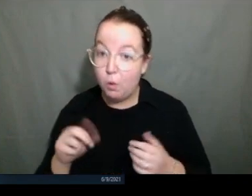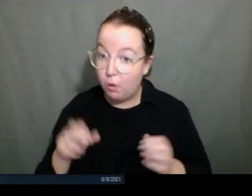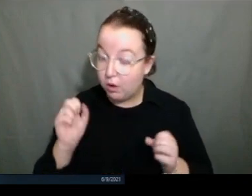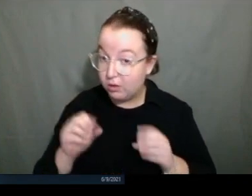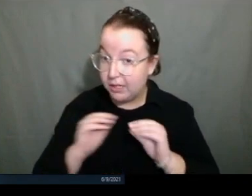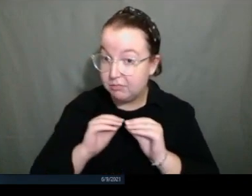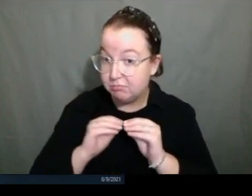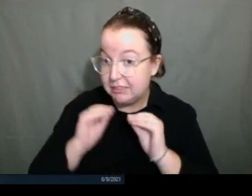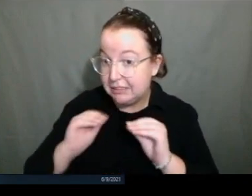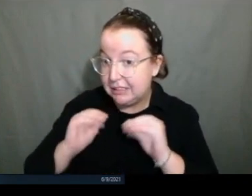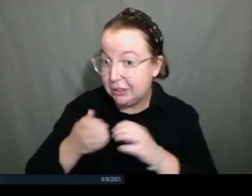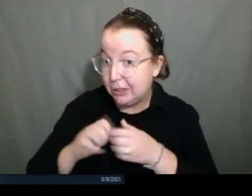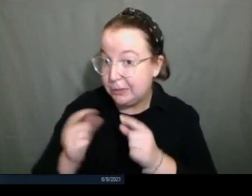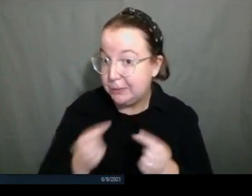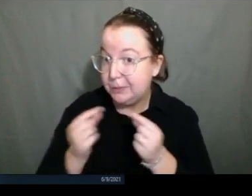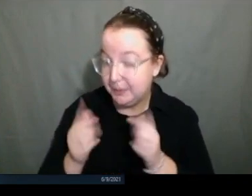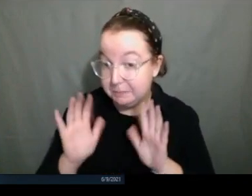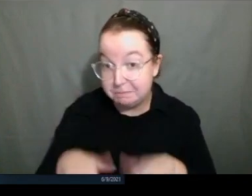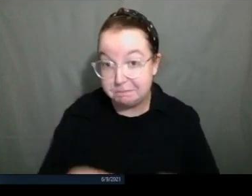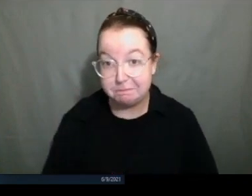if it's something else.